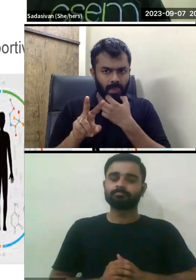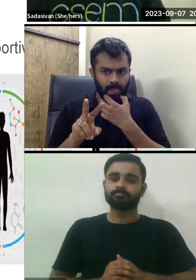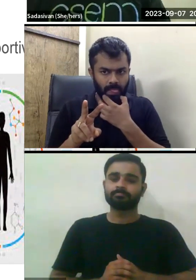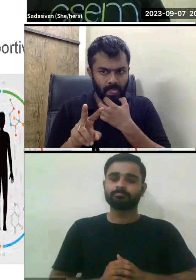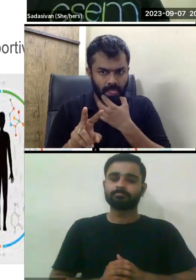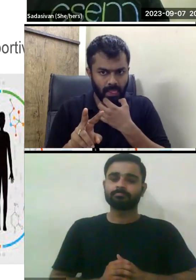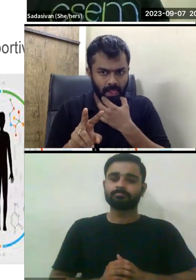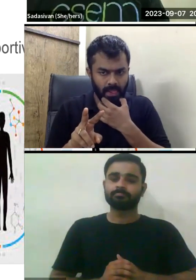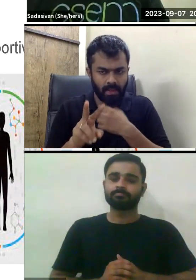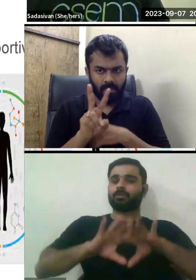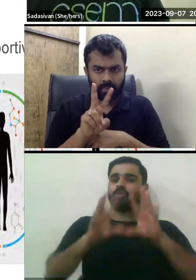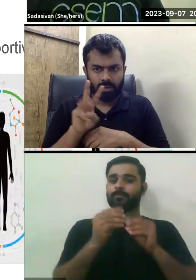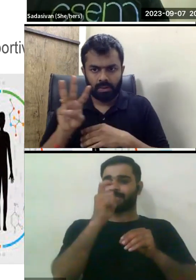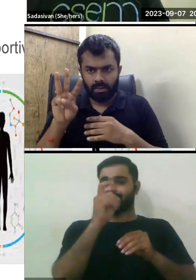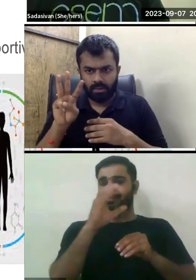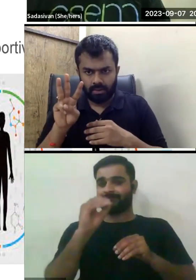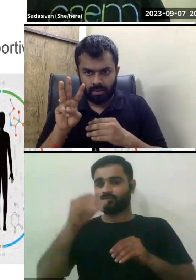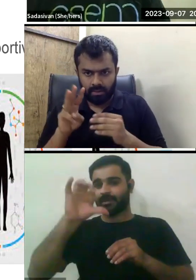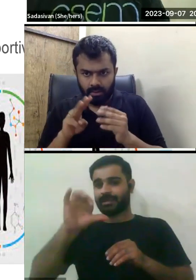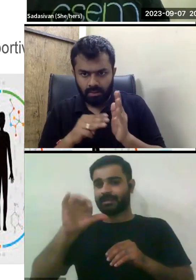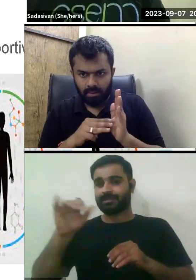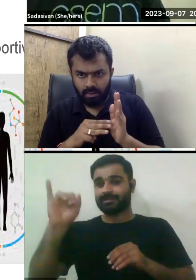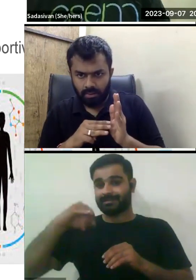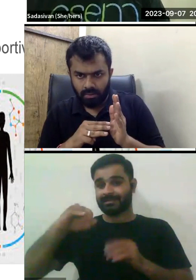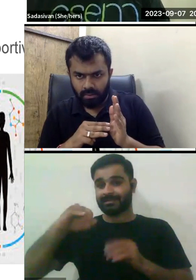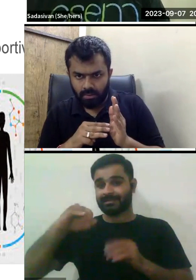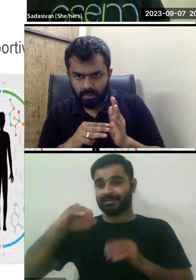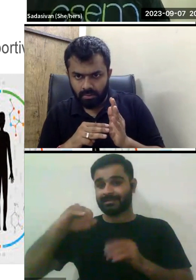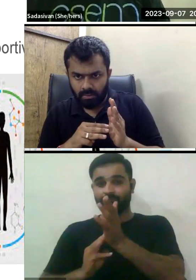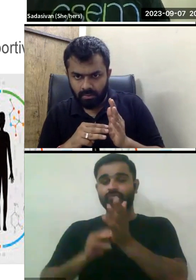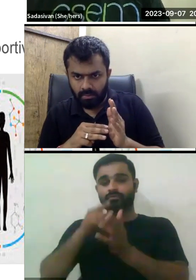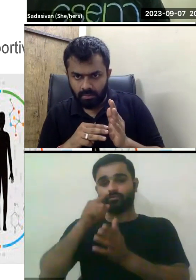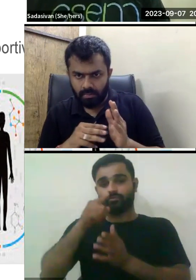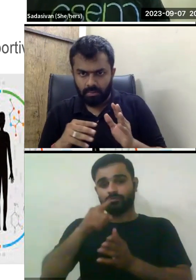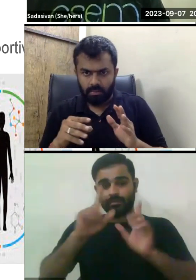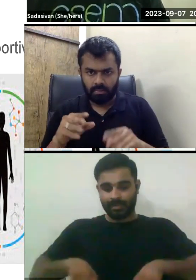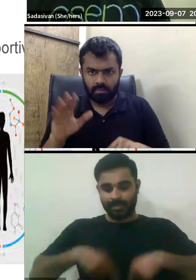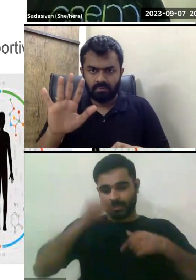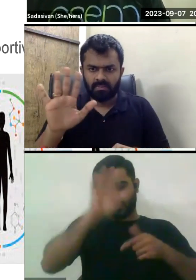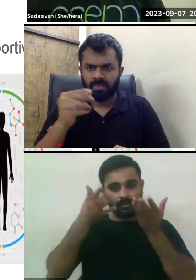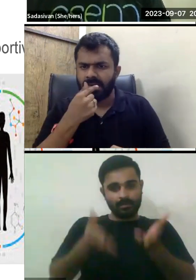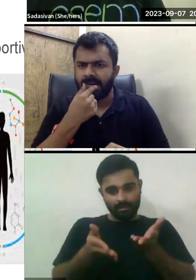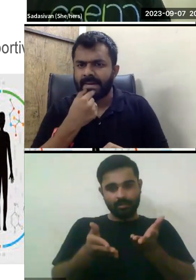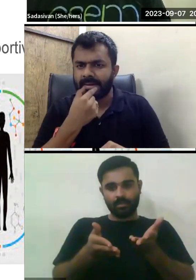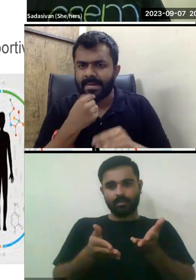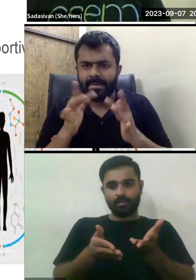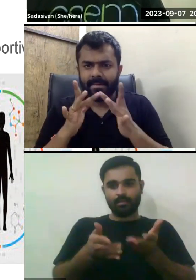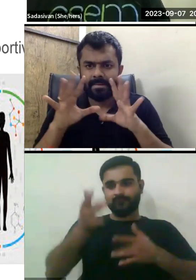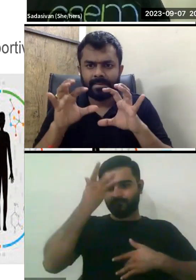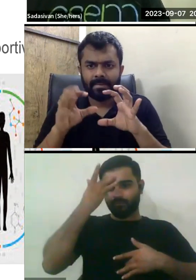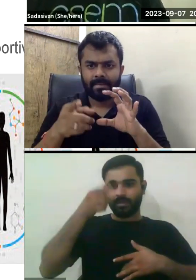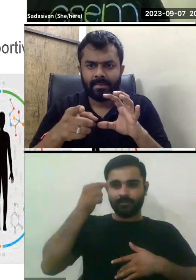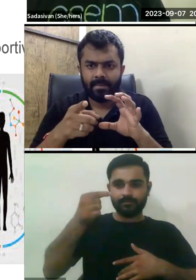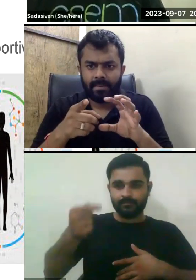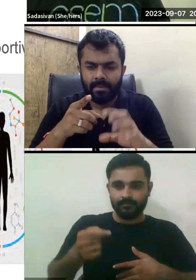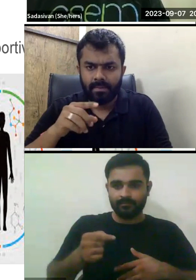out of 70 to 96 million population, out of that is living in India, so which amounts to 5 to 6% of